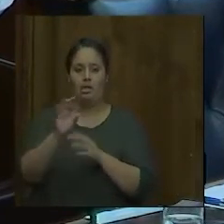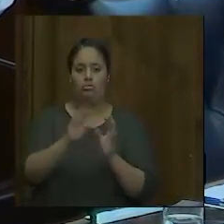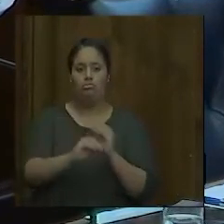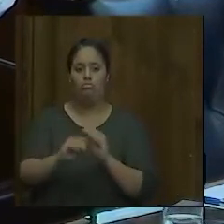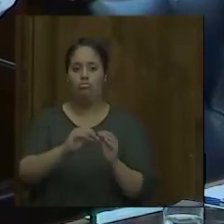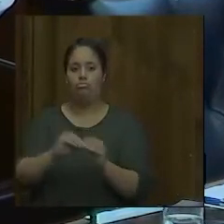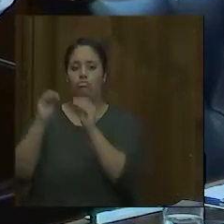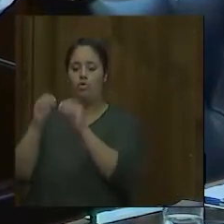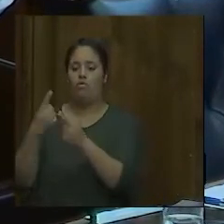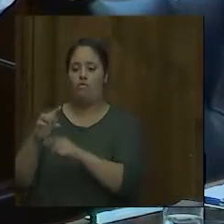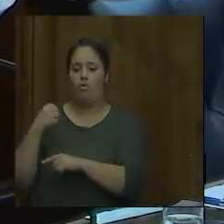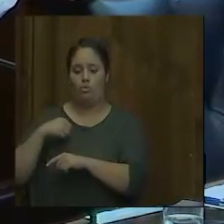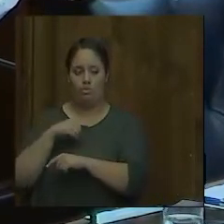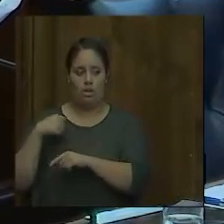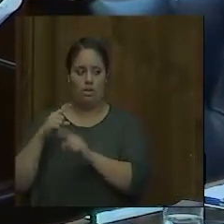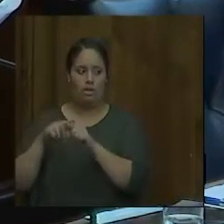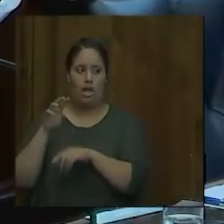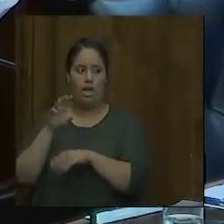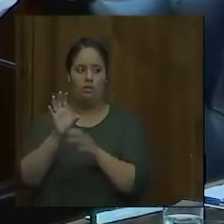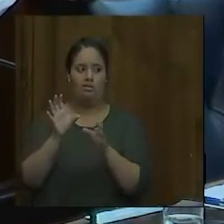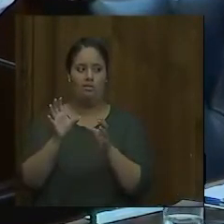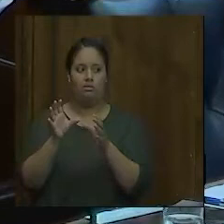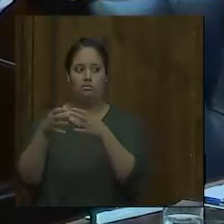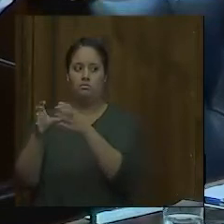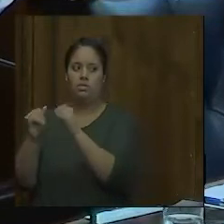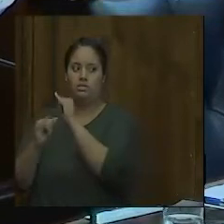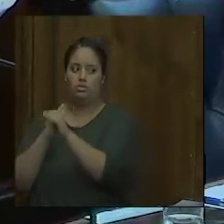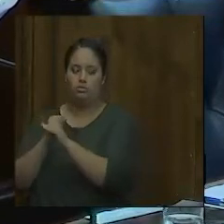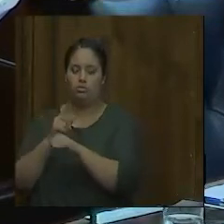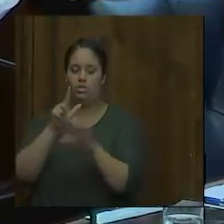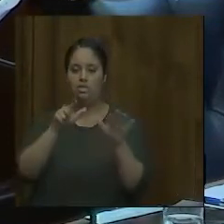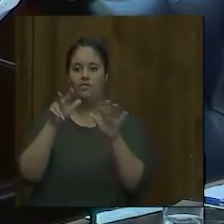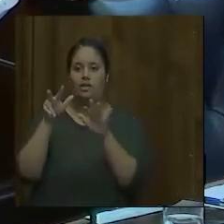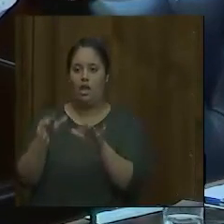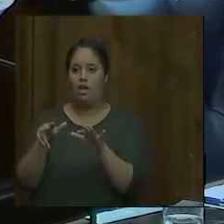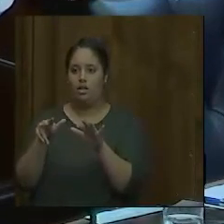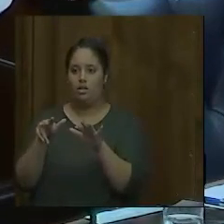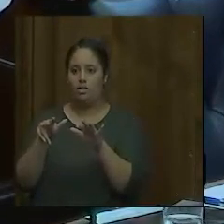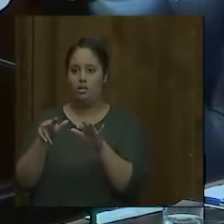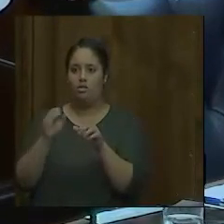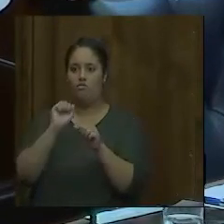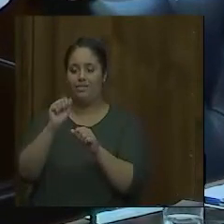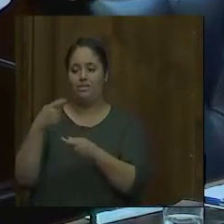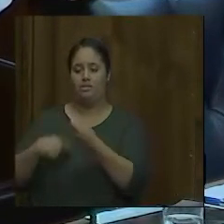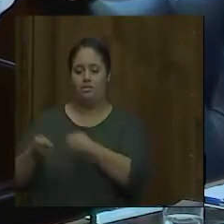to municipalities and entities. That is 78% of the